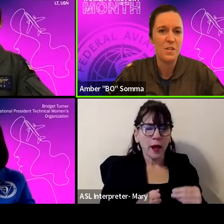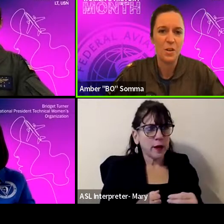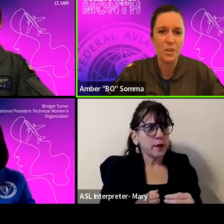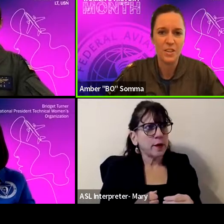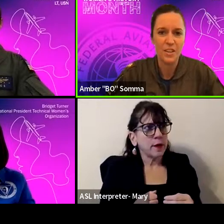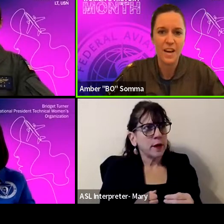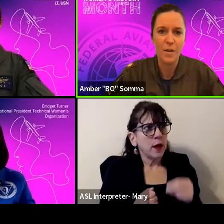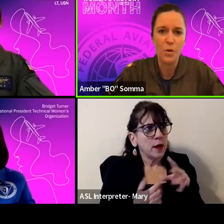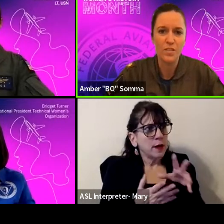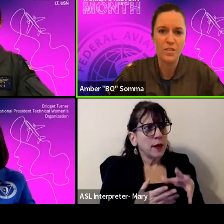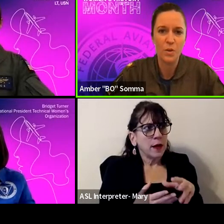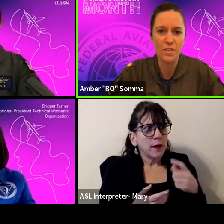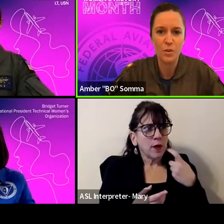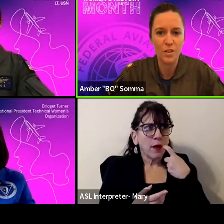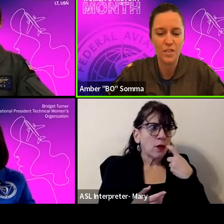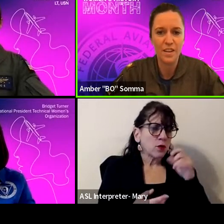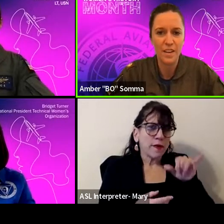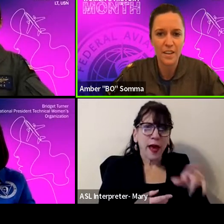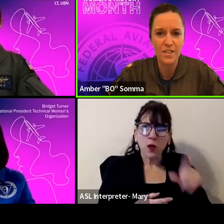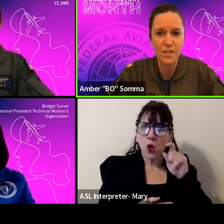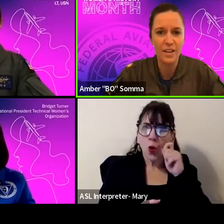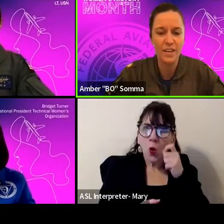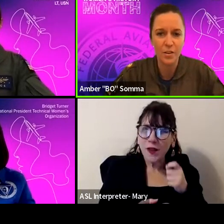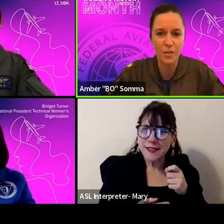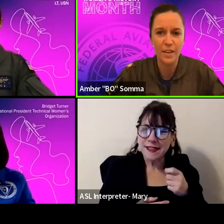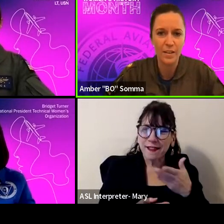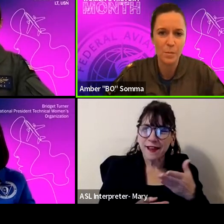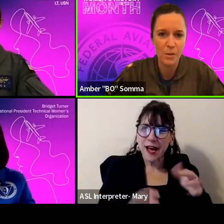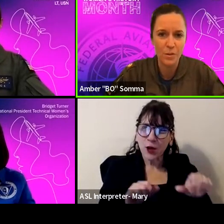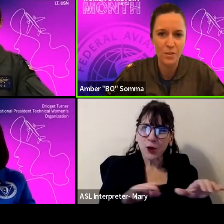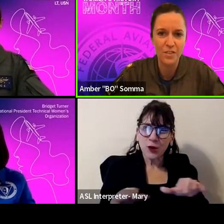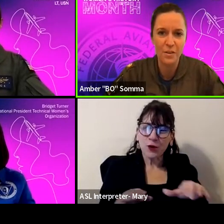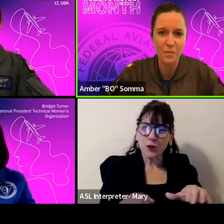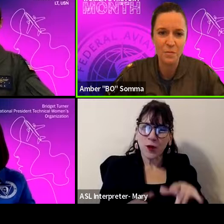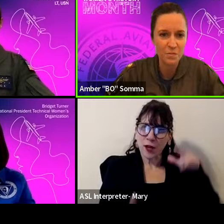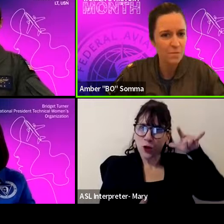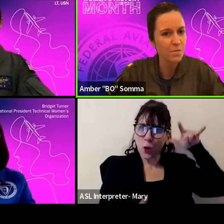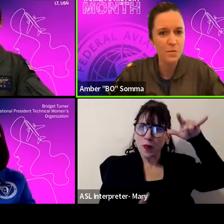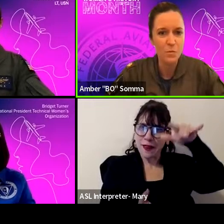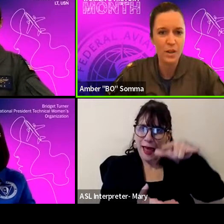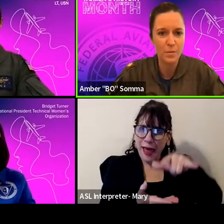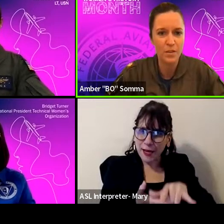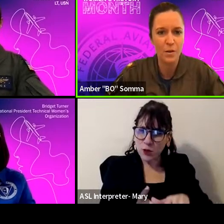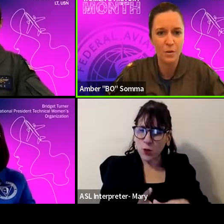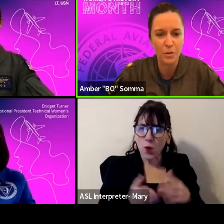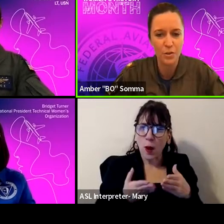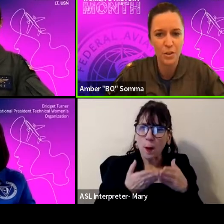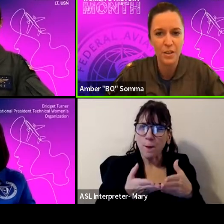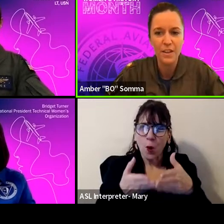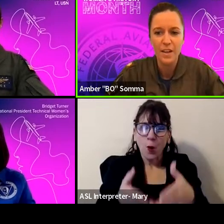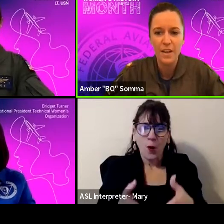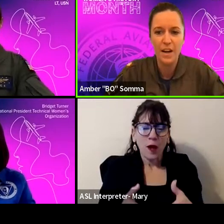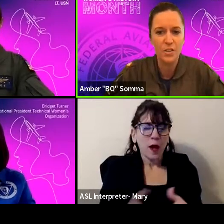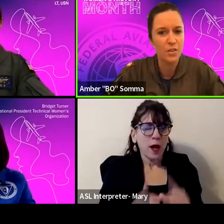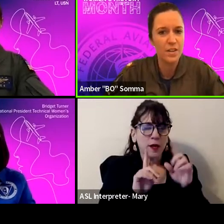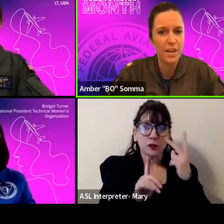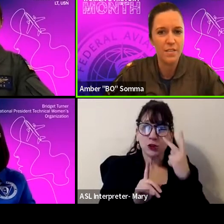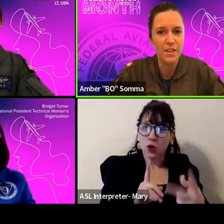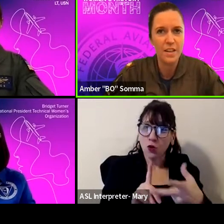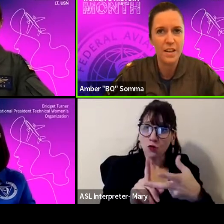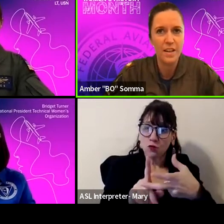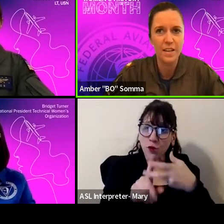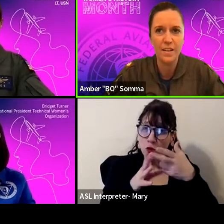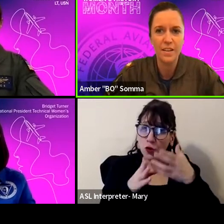got, hooked on that. What's the coolest thing I could do? I could go land on a boat. So went up, saw a recruiter,